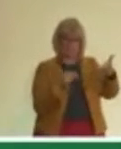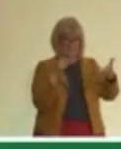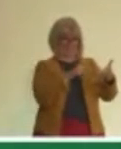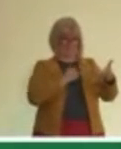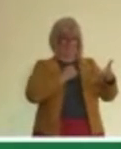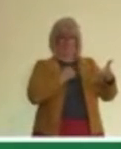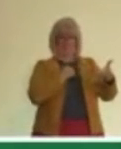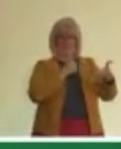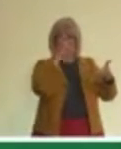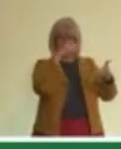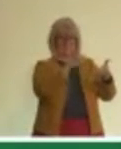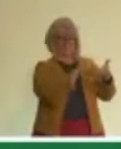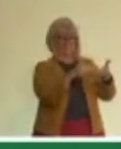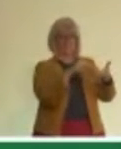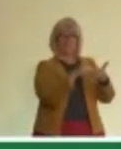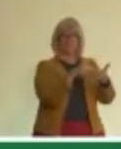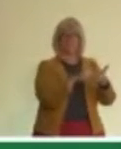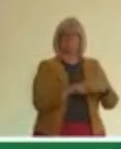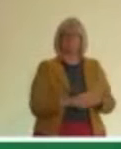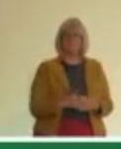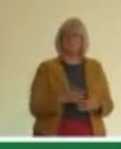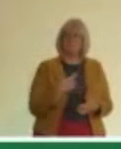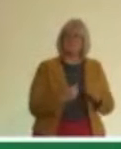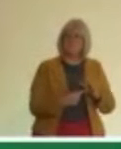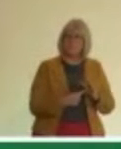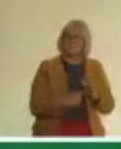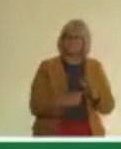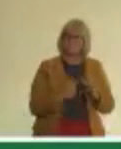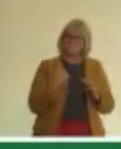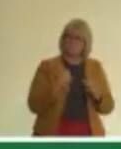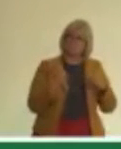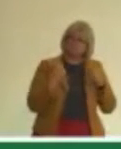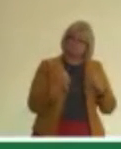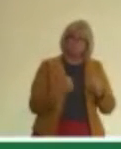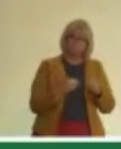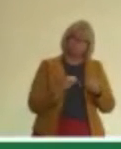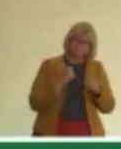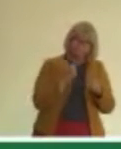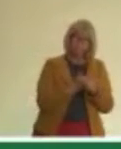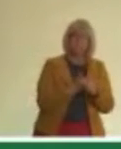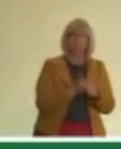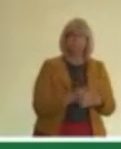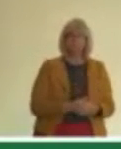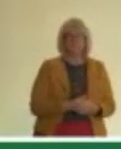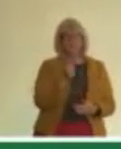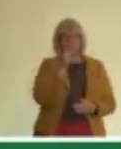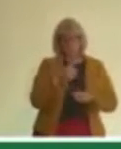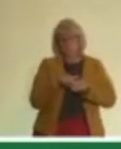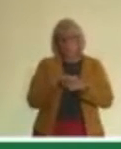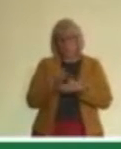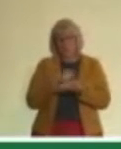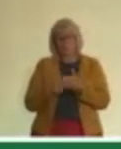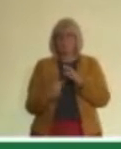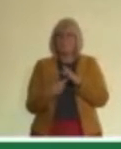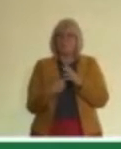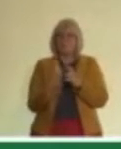something really important. You're standing behind what you believe in. And actually, although local elections are about important issues like potholes,